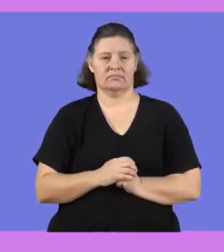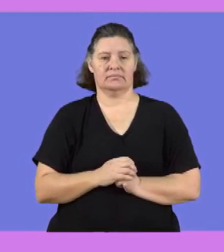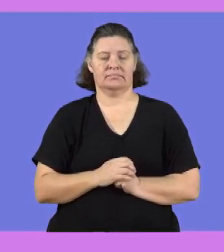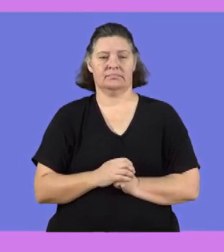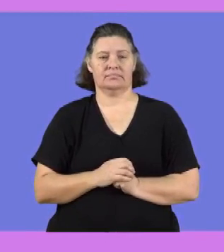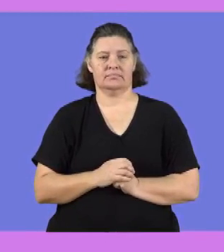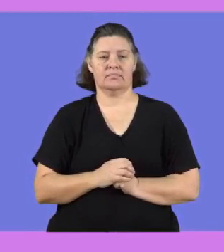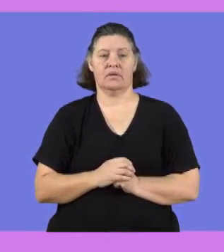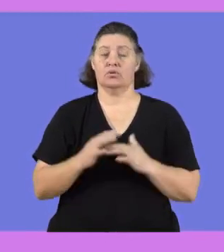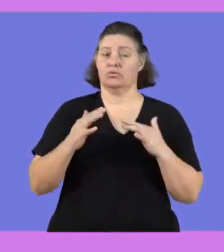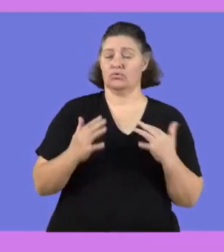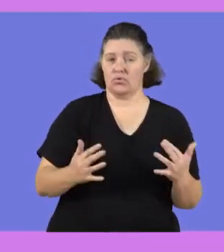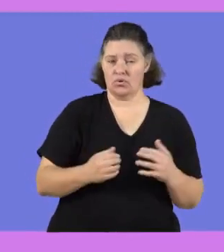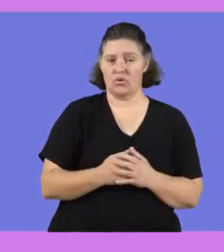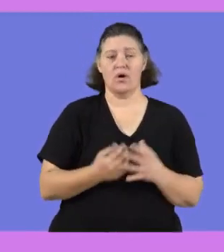by